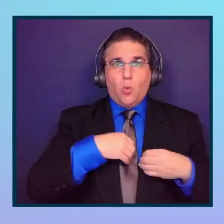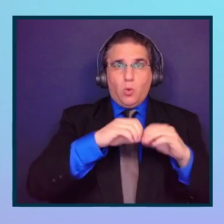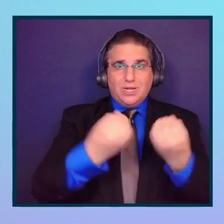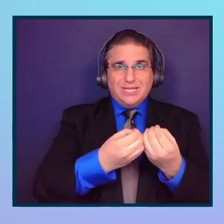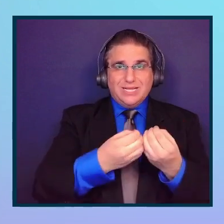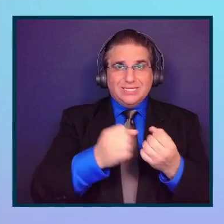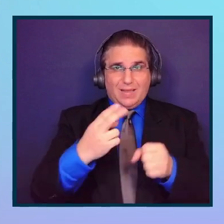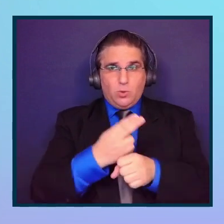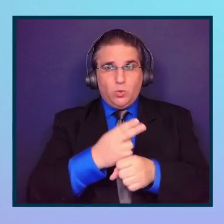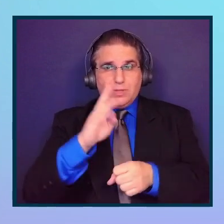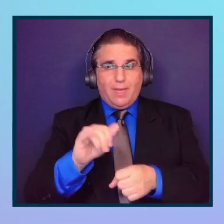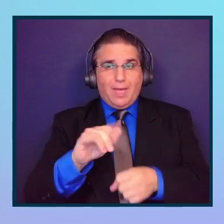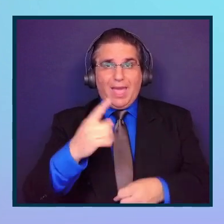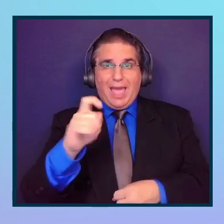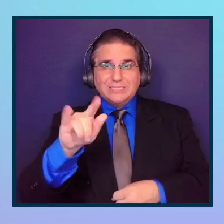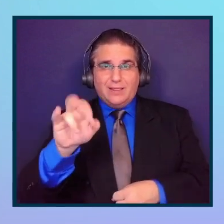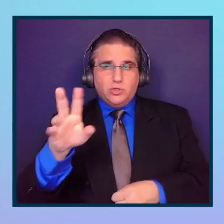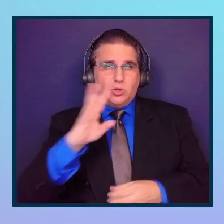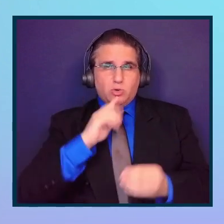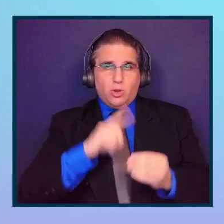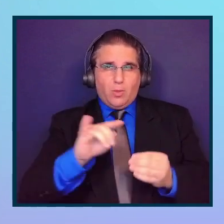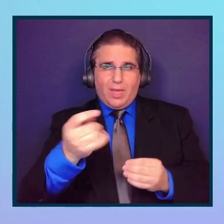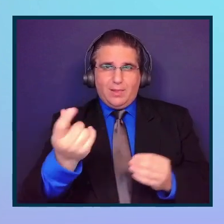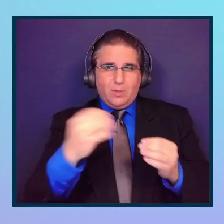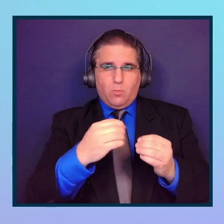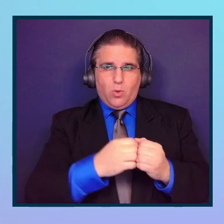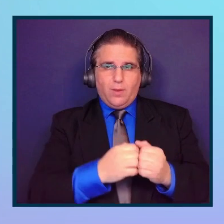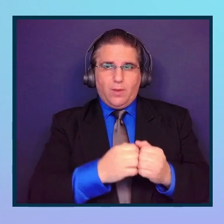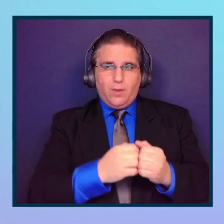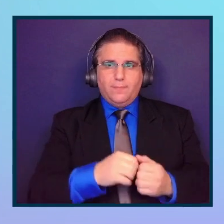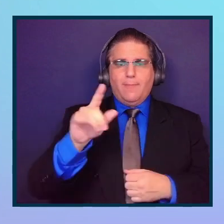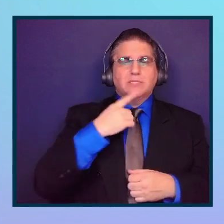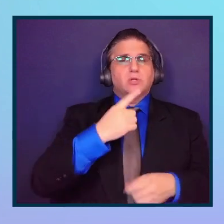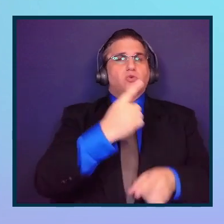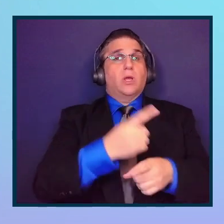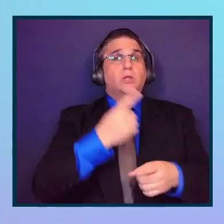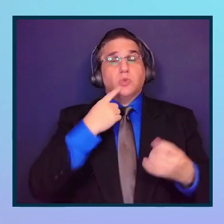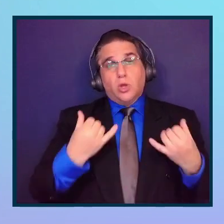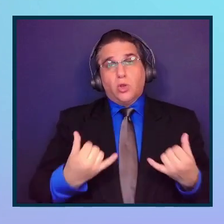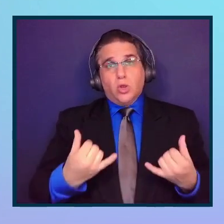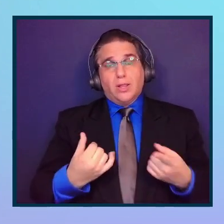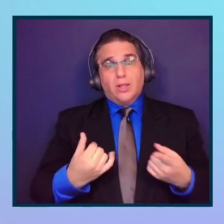be used by axe-linter? Can you speak to that a little bit more? Yeah. So currently, if you